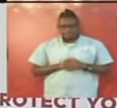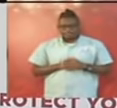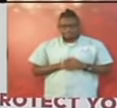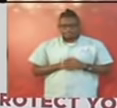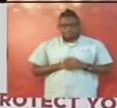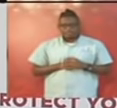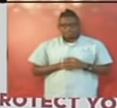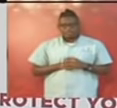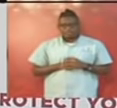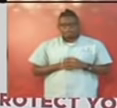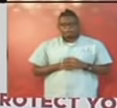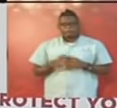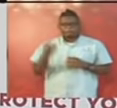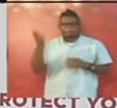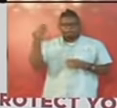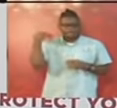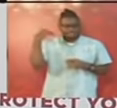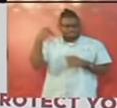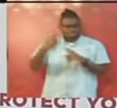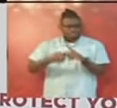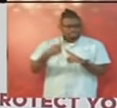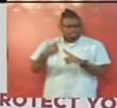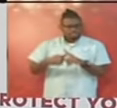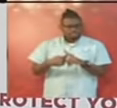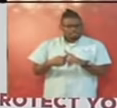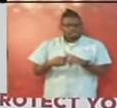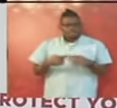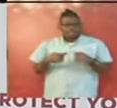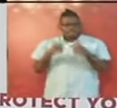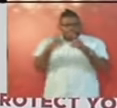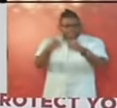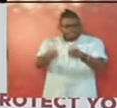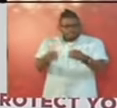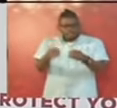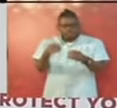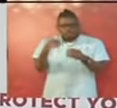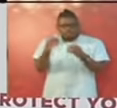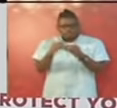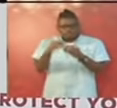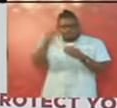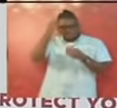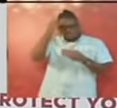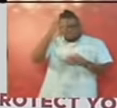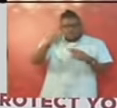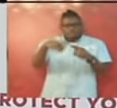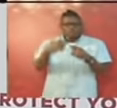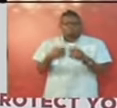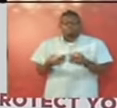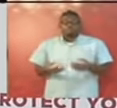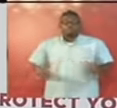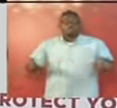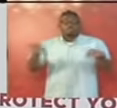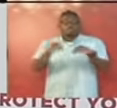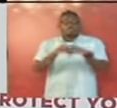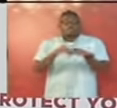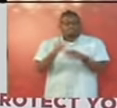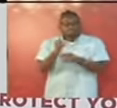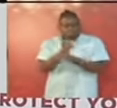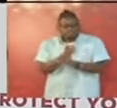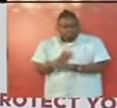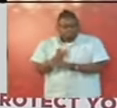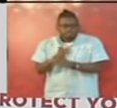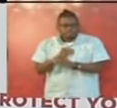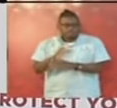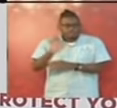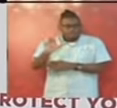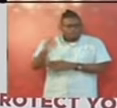the past months, we have been providing you with periodic updates on the importance of taking good care of your mental health,